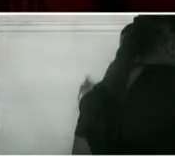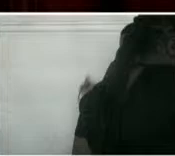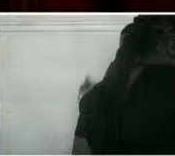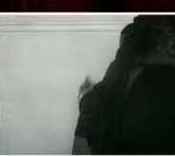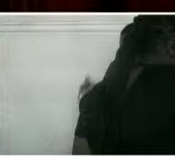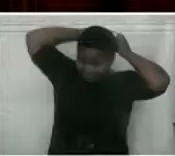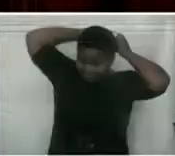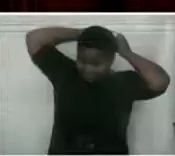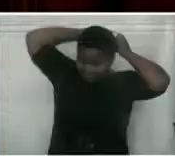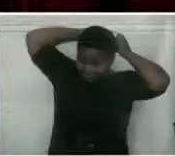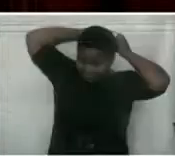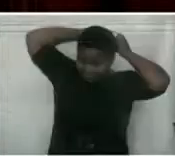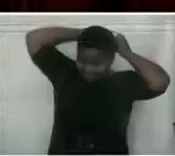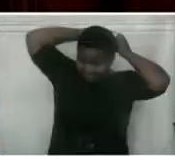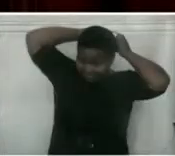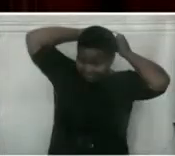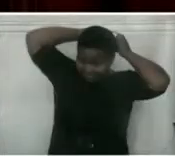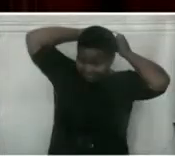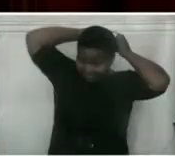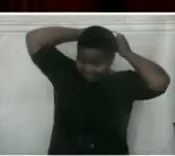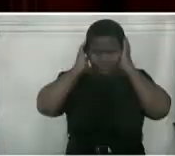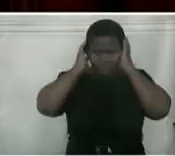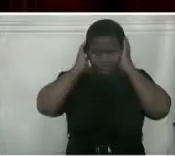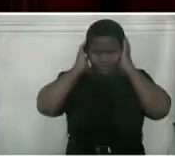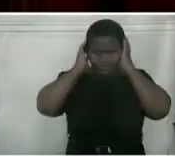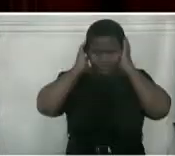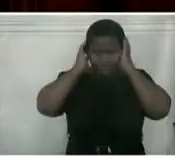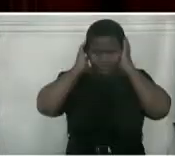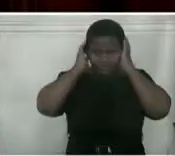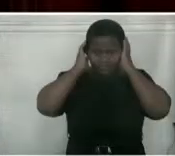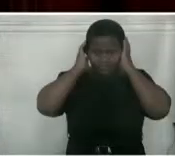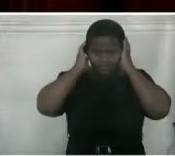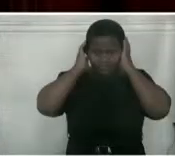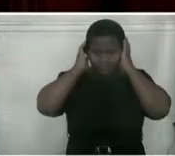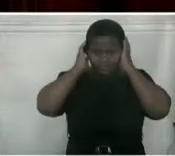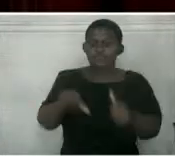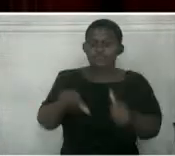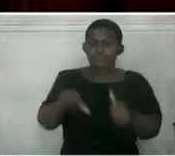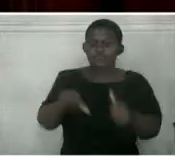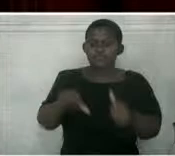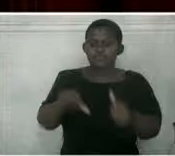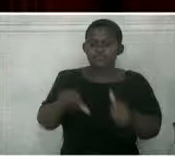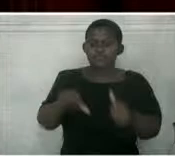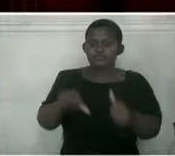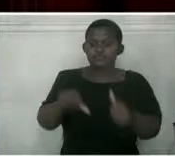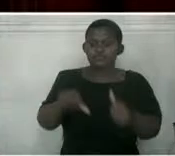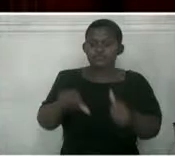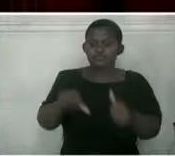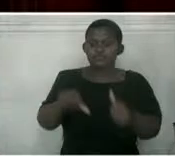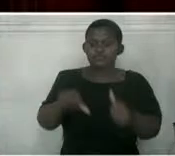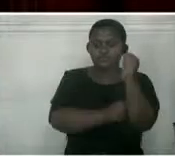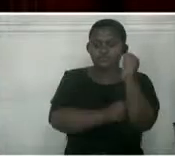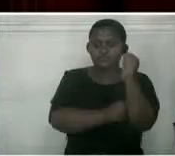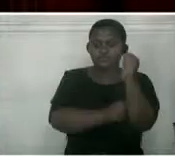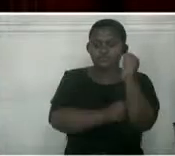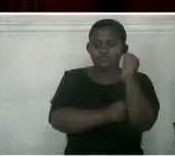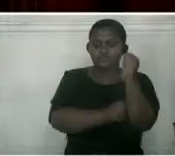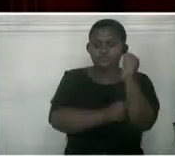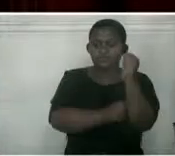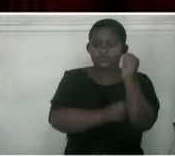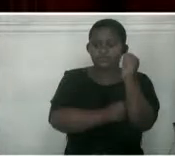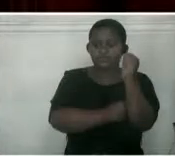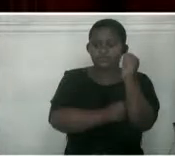were schools, clinics, hospitals, social development offices. The findings we got